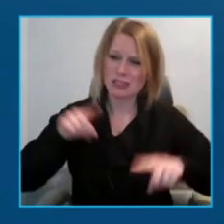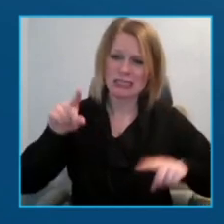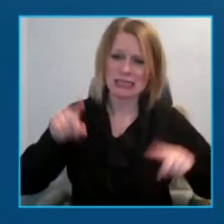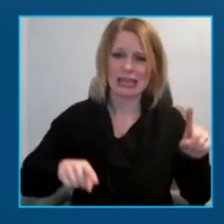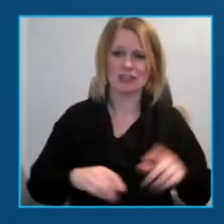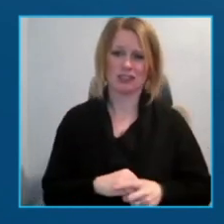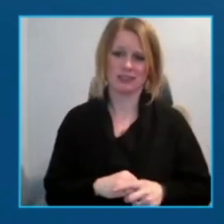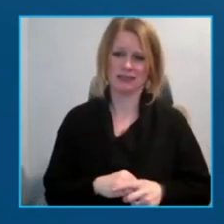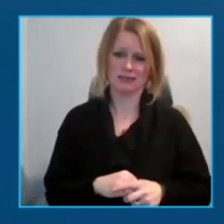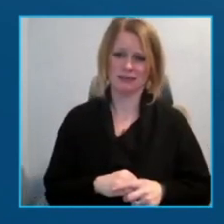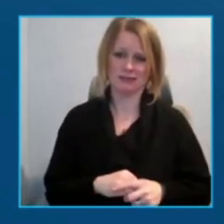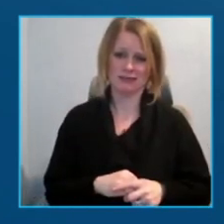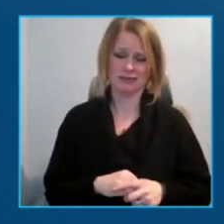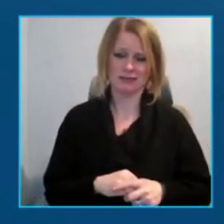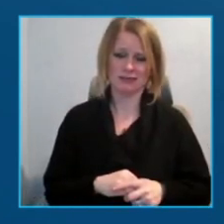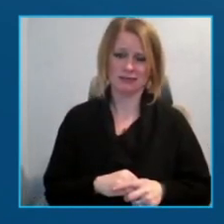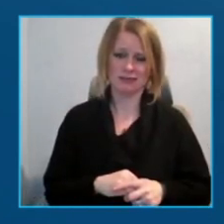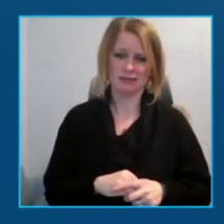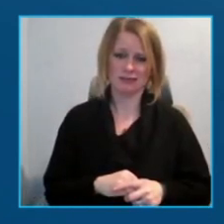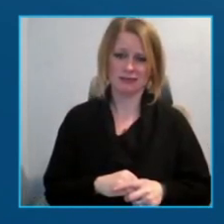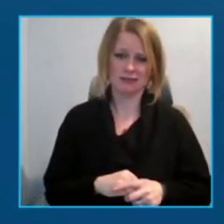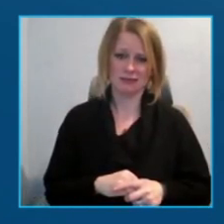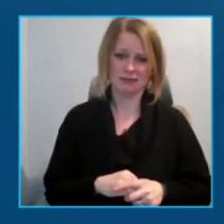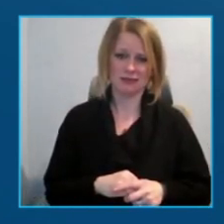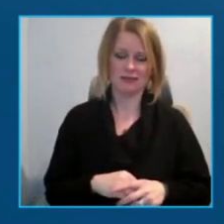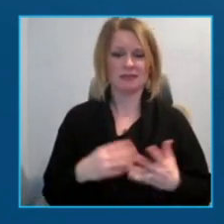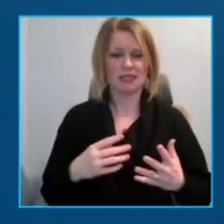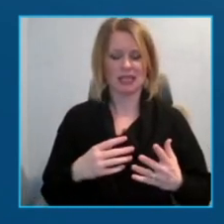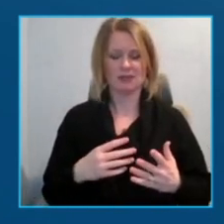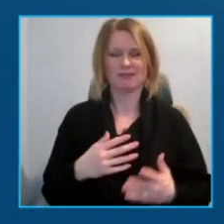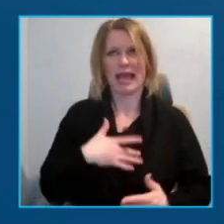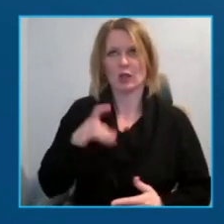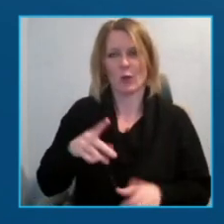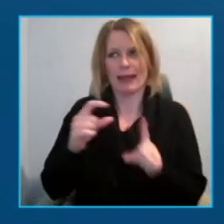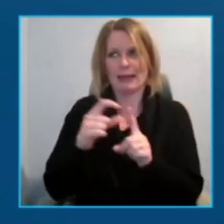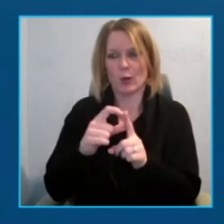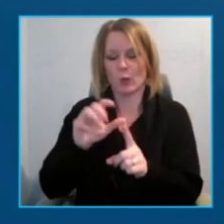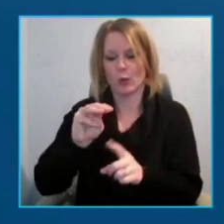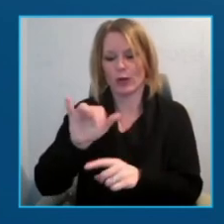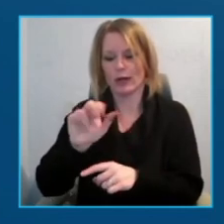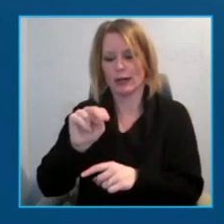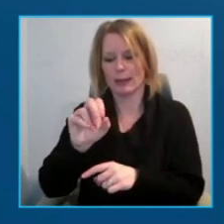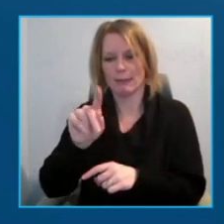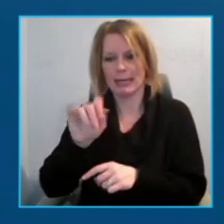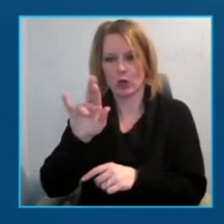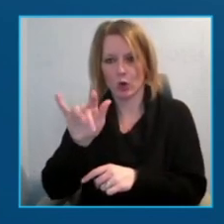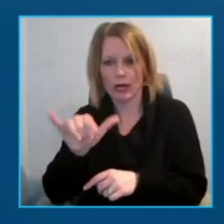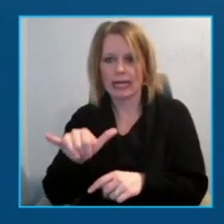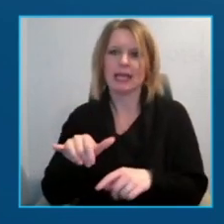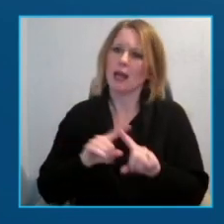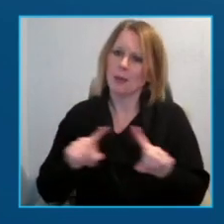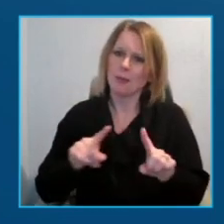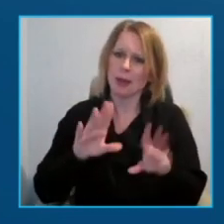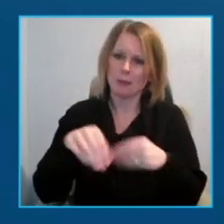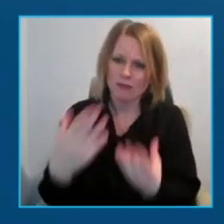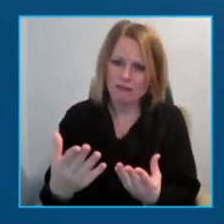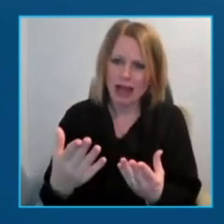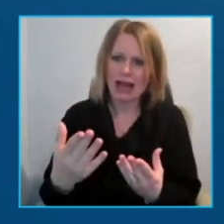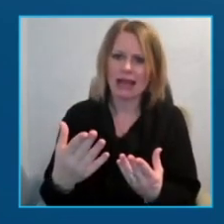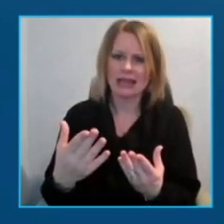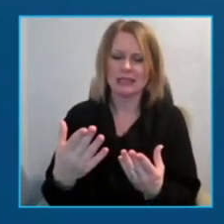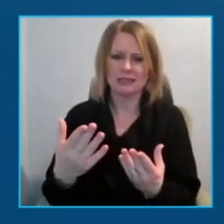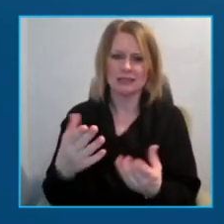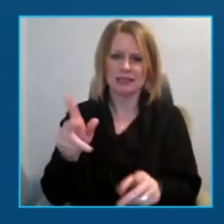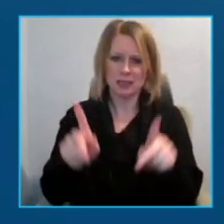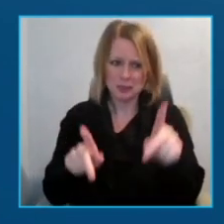giving, I don't even like the word minority, but giving diversity constituencies the ability to participate